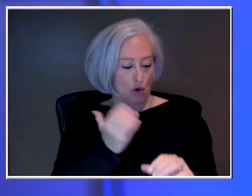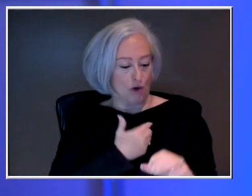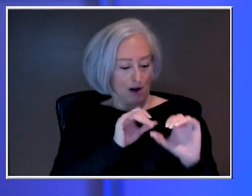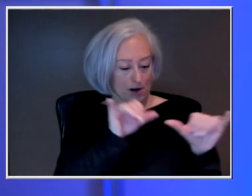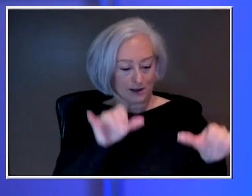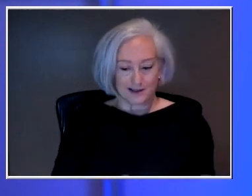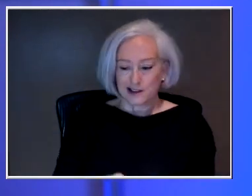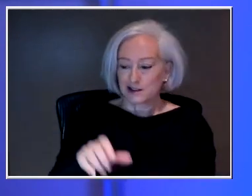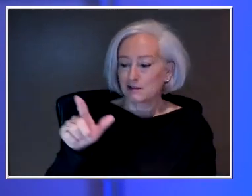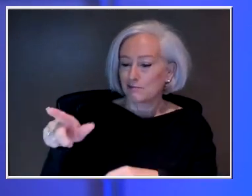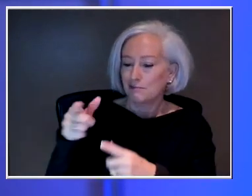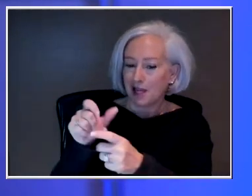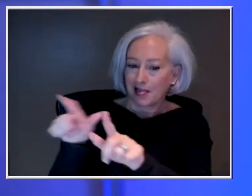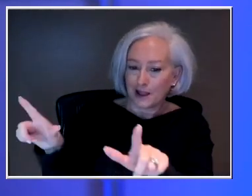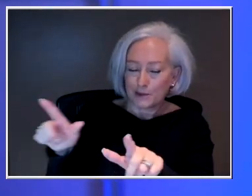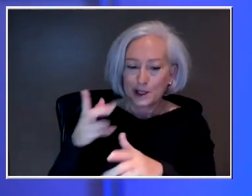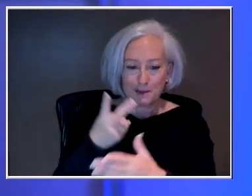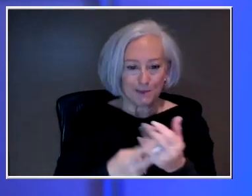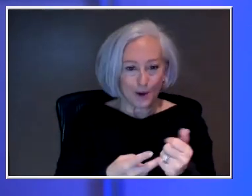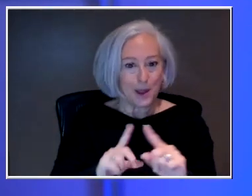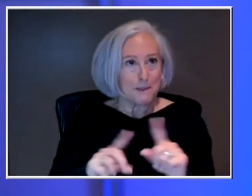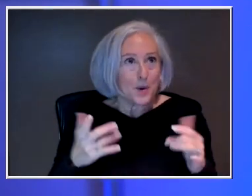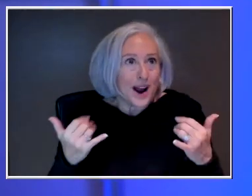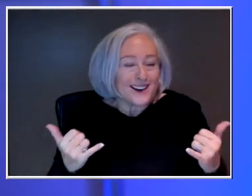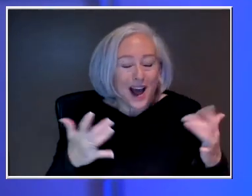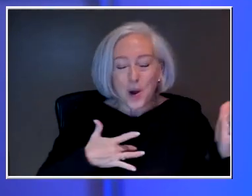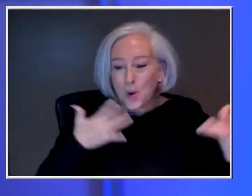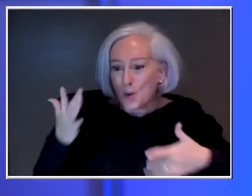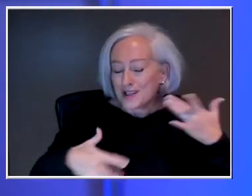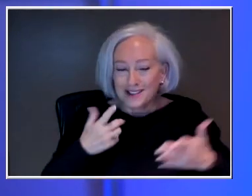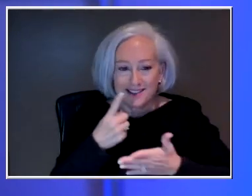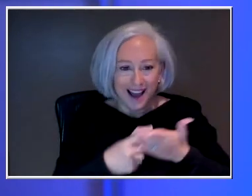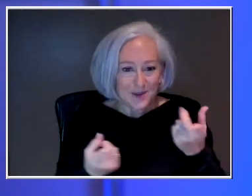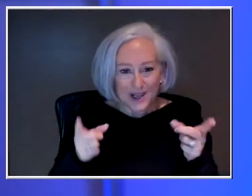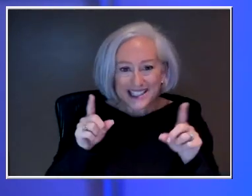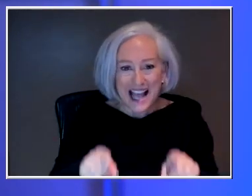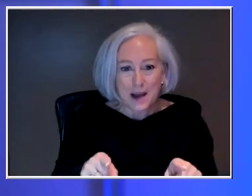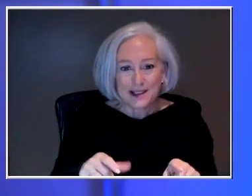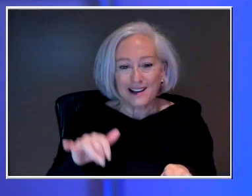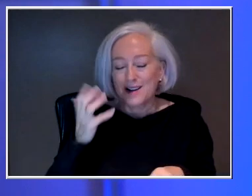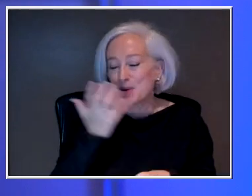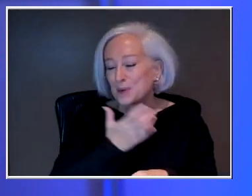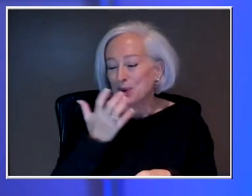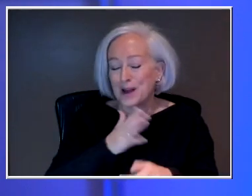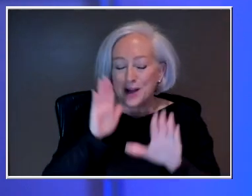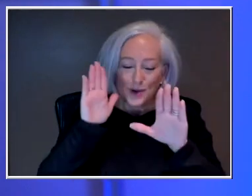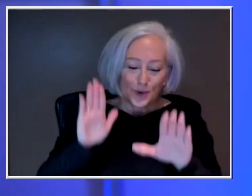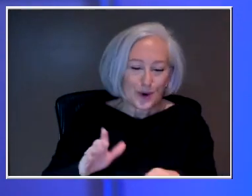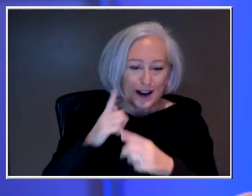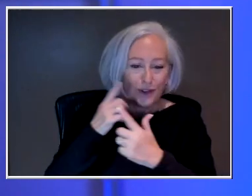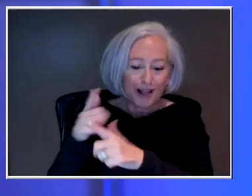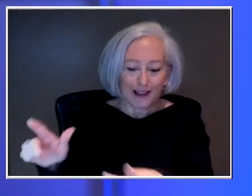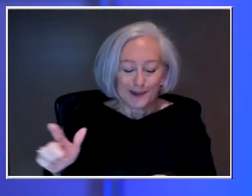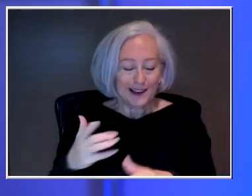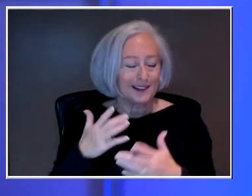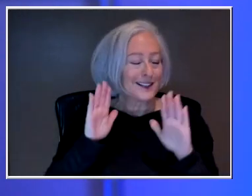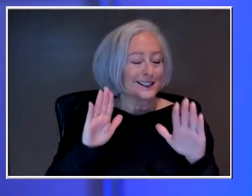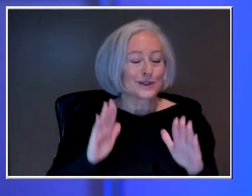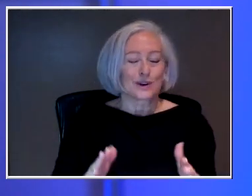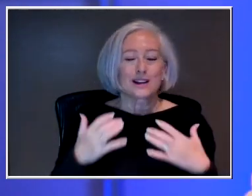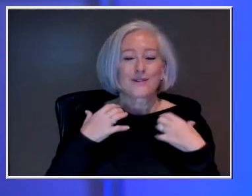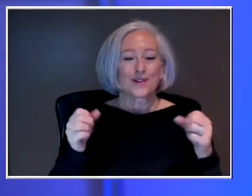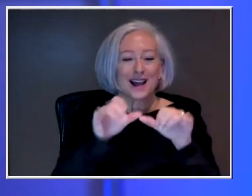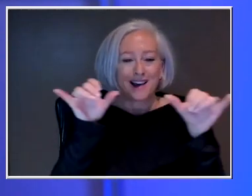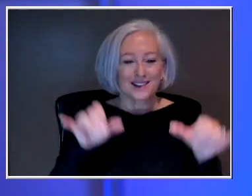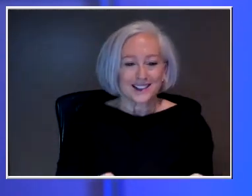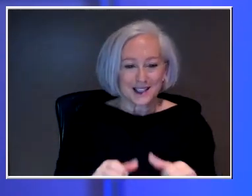But right now, I think we should be excited about what's happening. I think this is great for Liberty. I think it's great for our health system. I absolutely believe this is